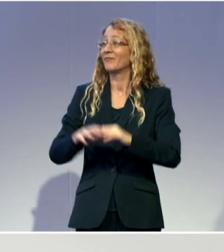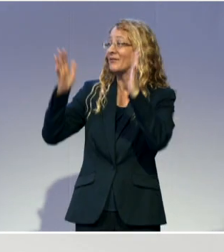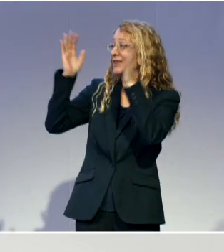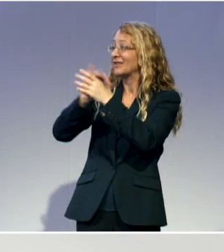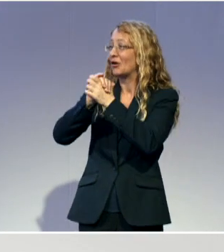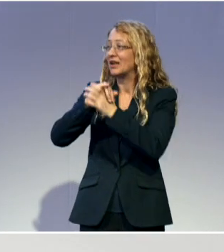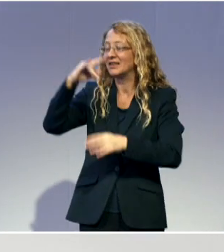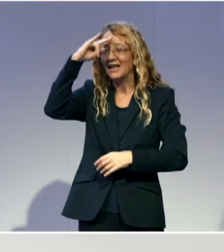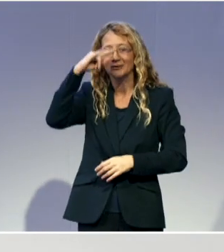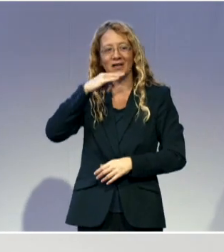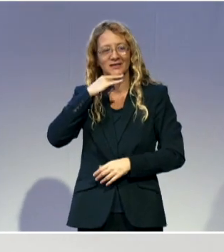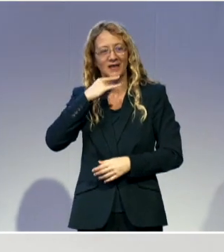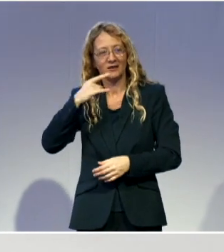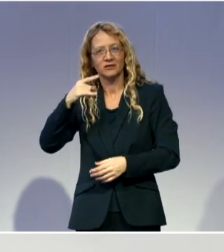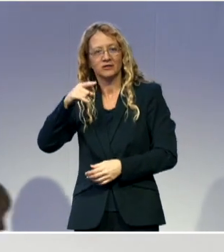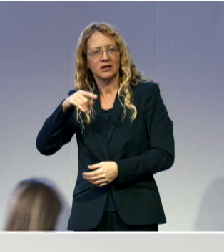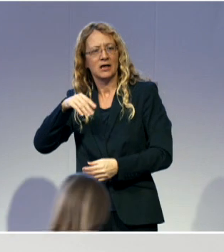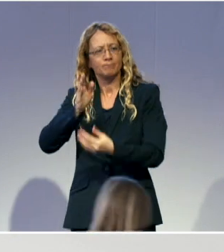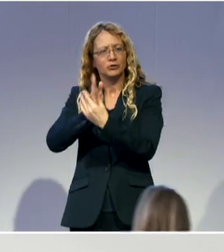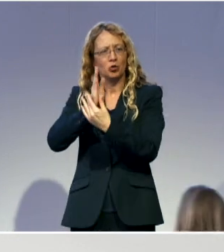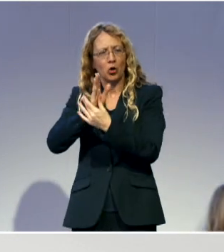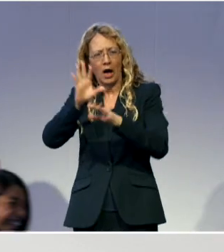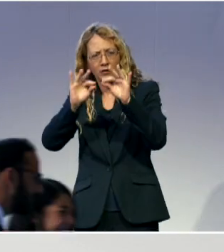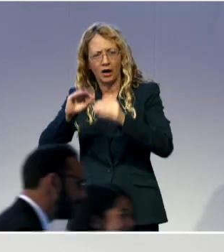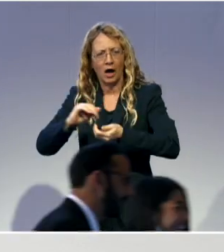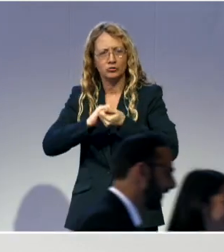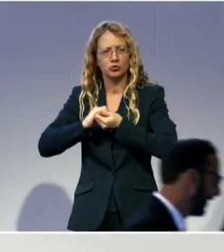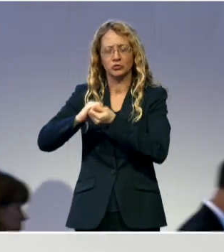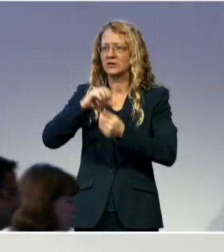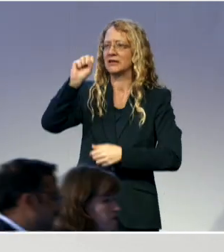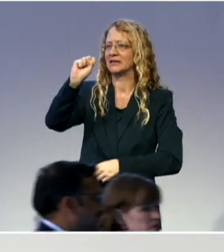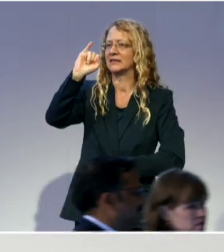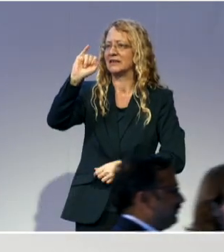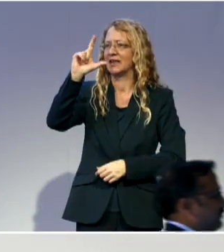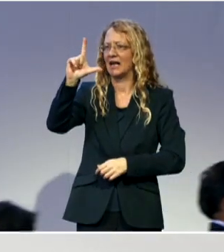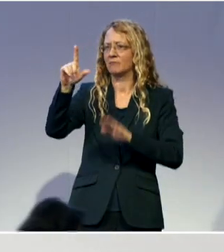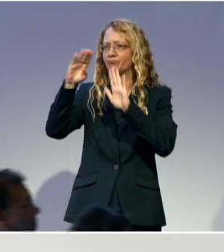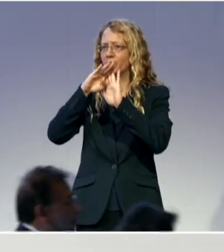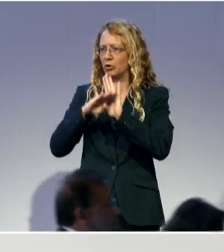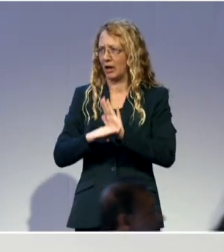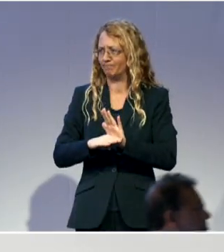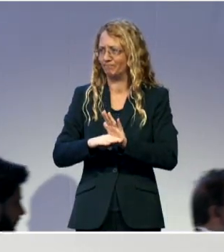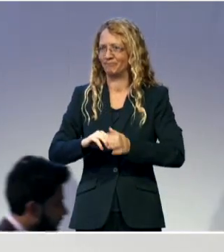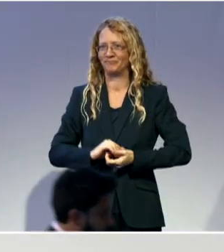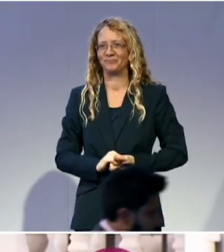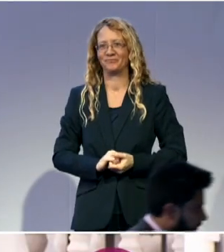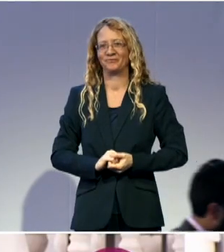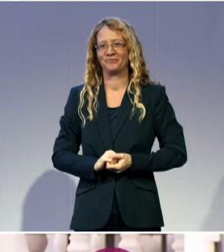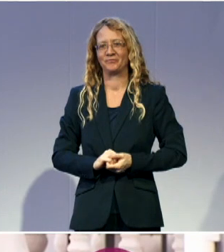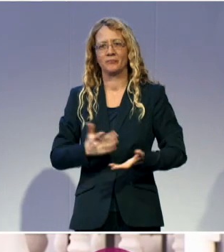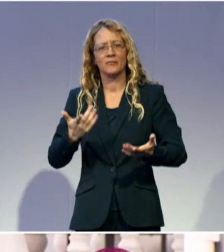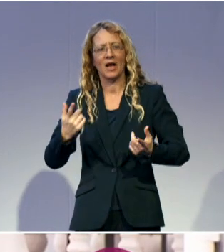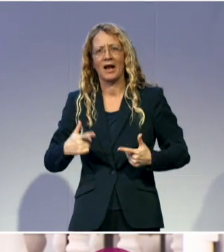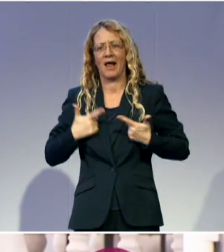Congratulations to Psychoanalytic Association from Kazakhstan. The association's supportive, independent living program